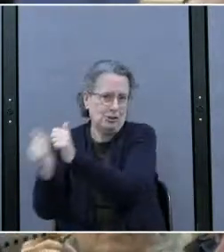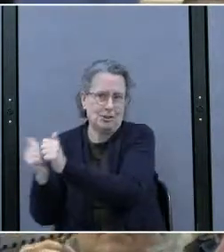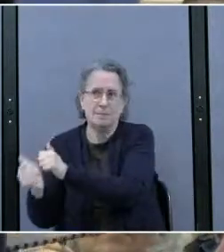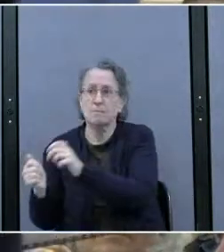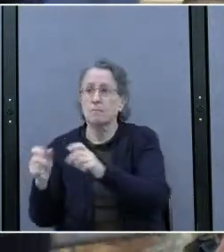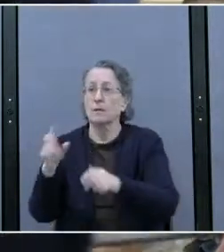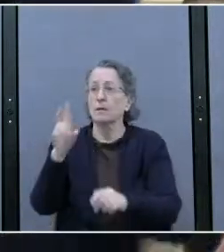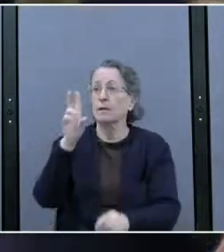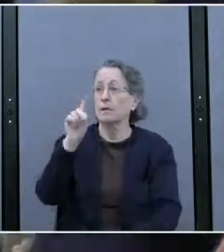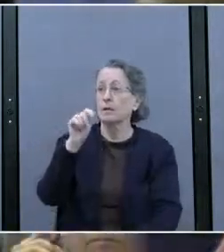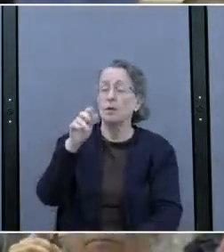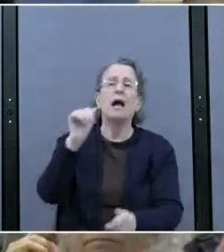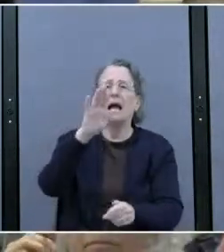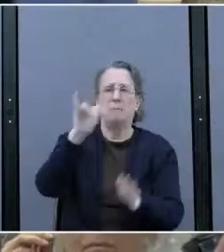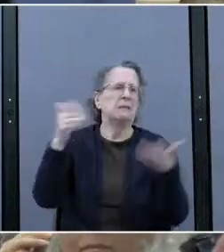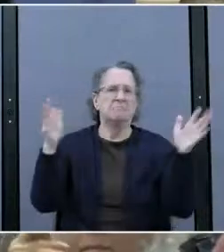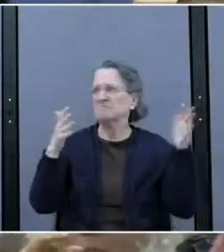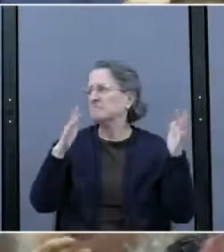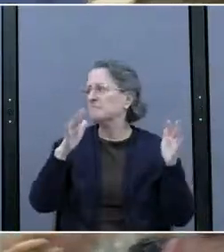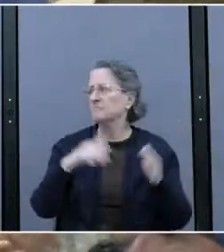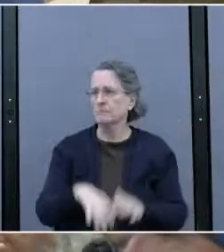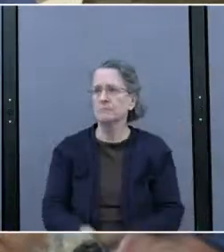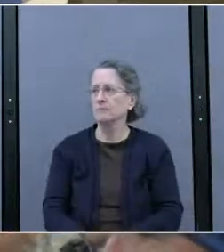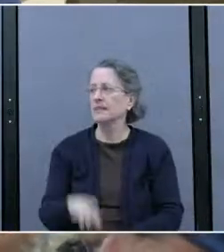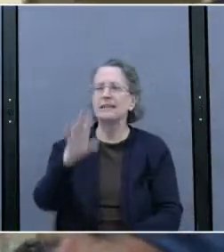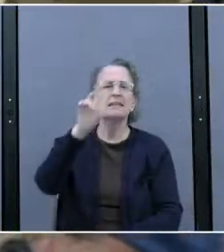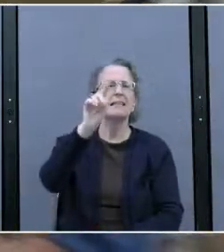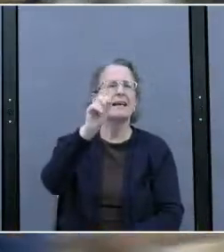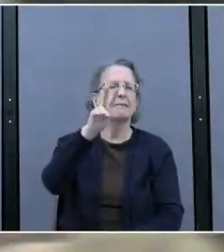Would you mind, Abby? Thank you.